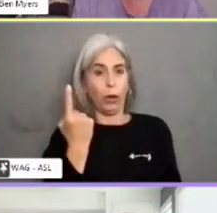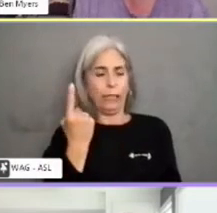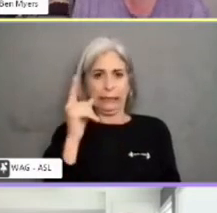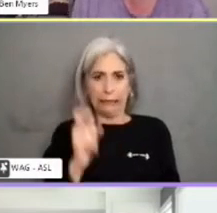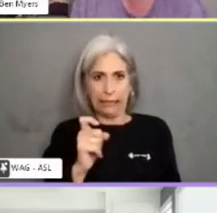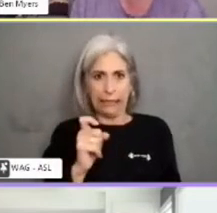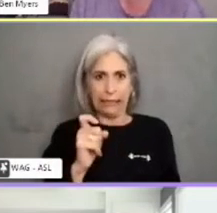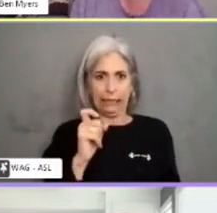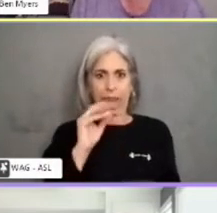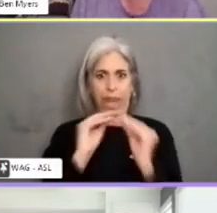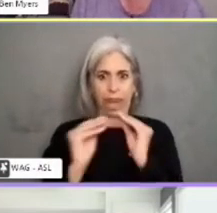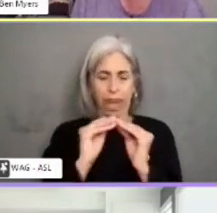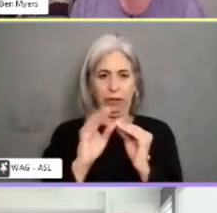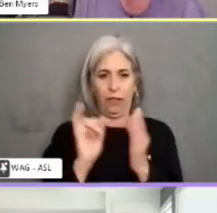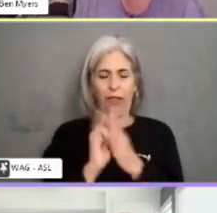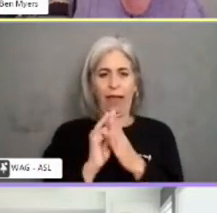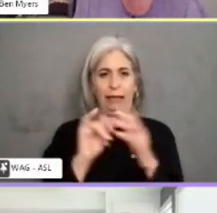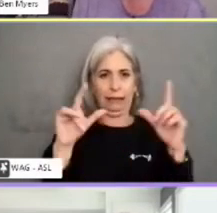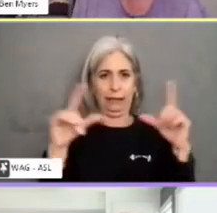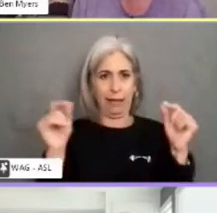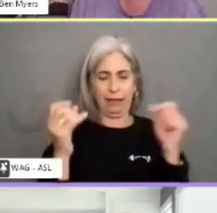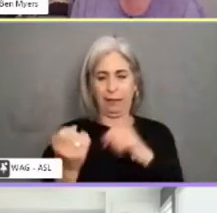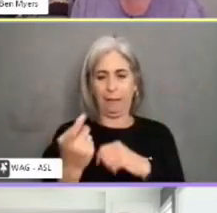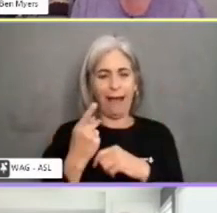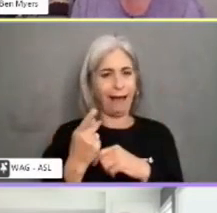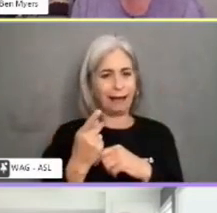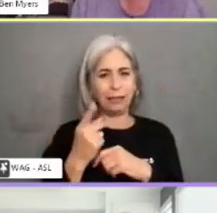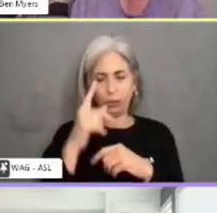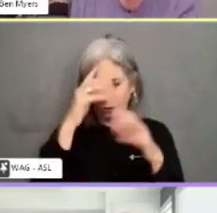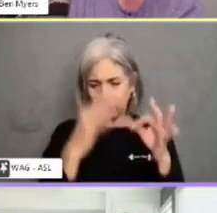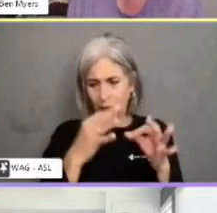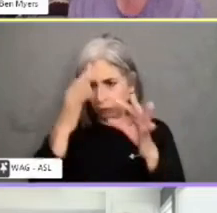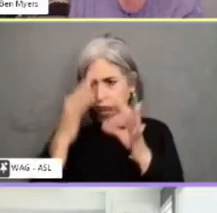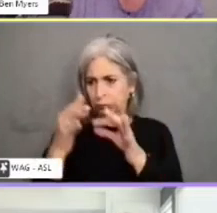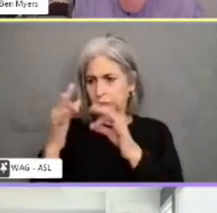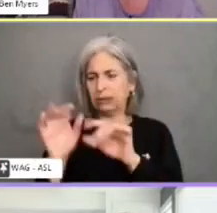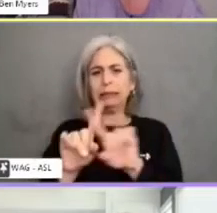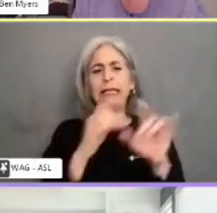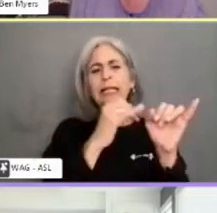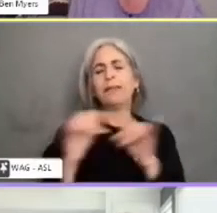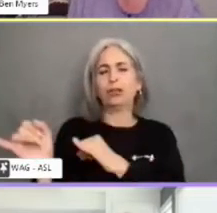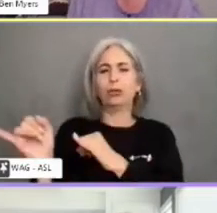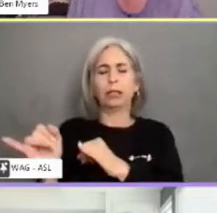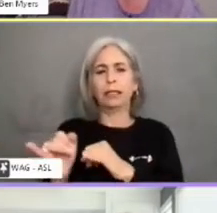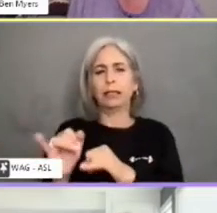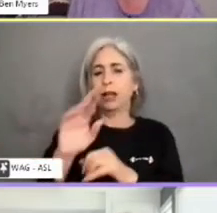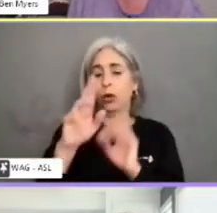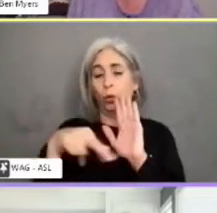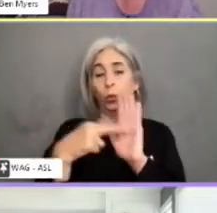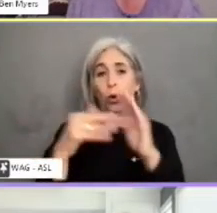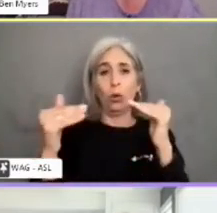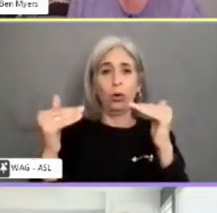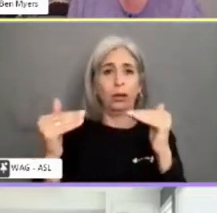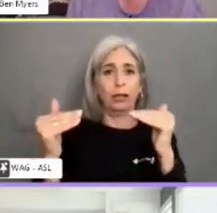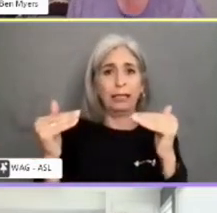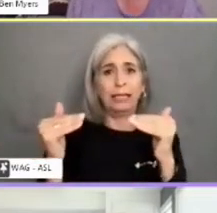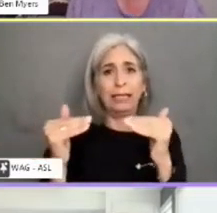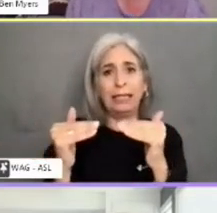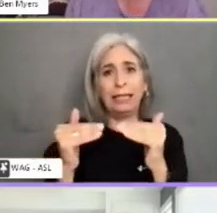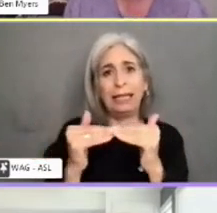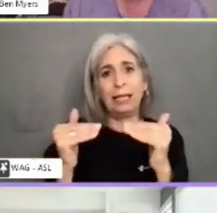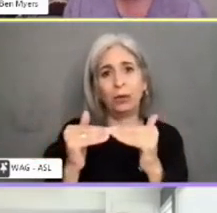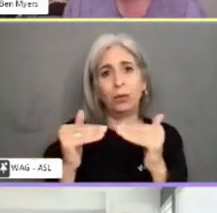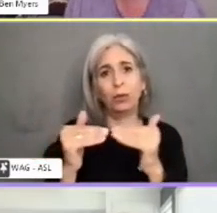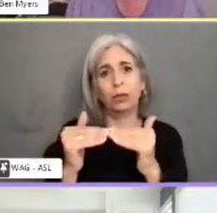restore those semantics back in. You can decide that on a case-by-case basis. But yes, role equals list would fix those semantics. In the case of